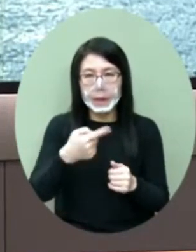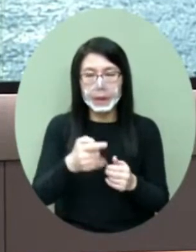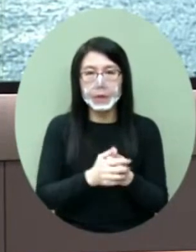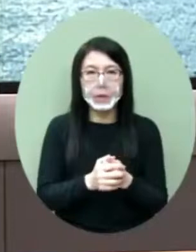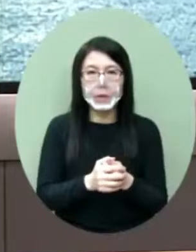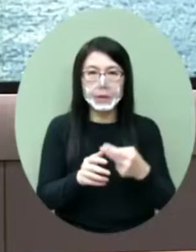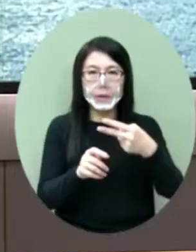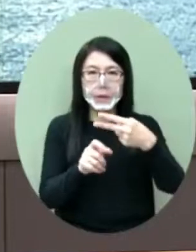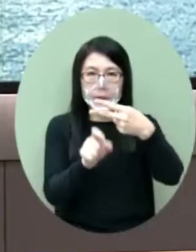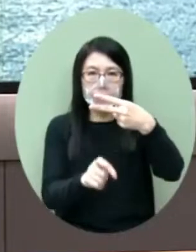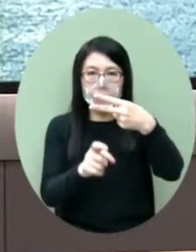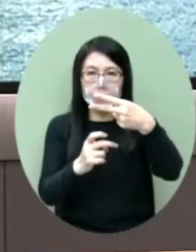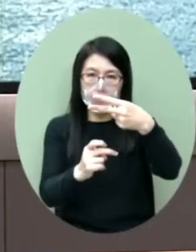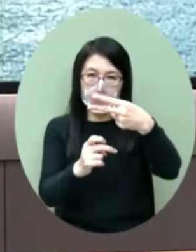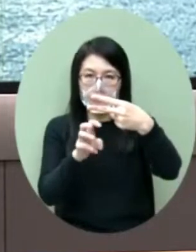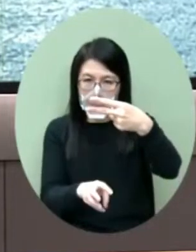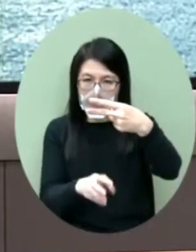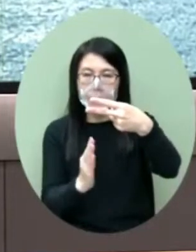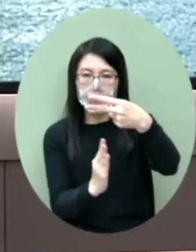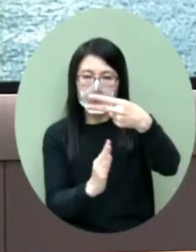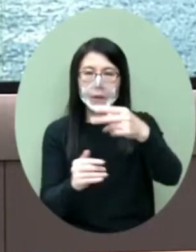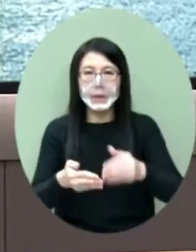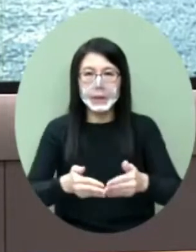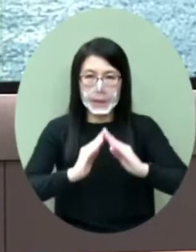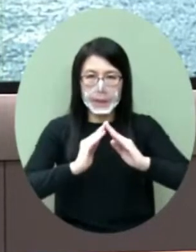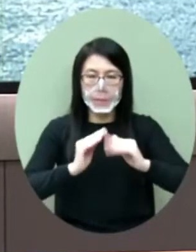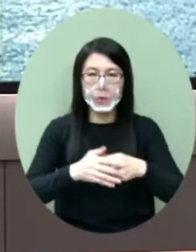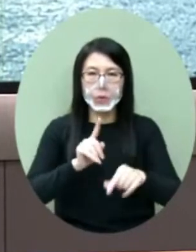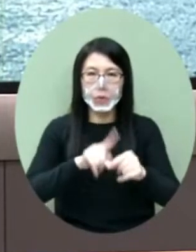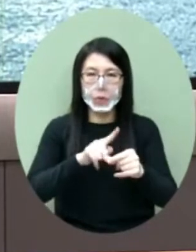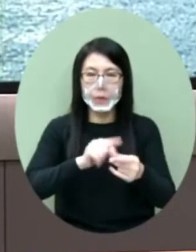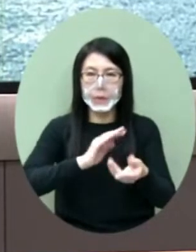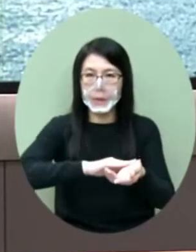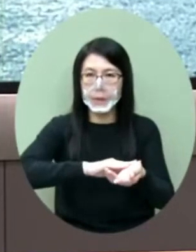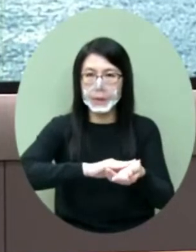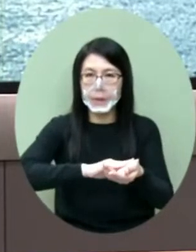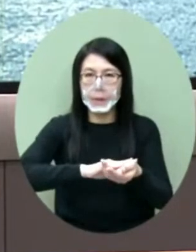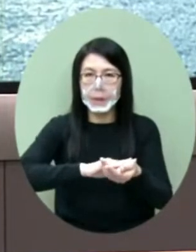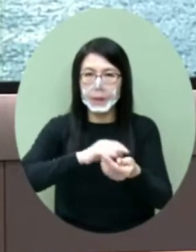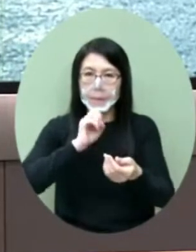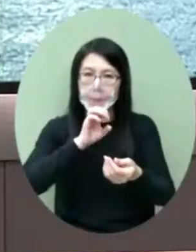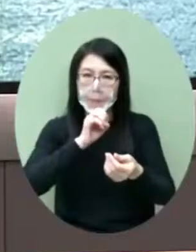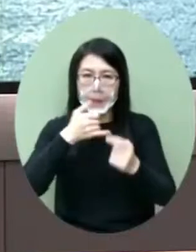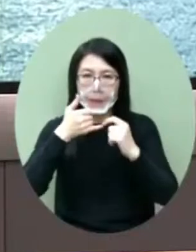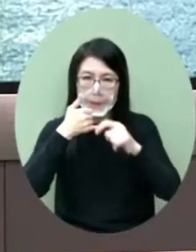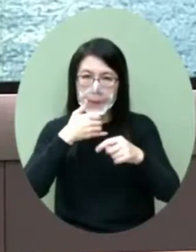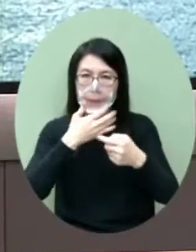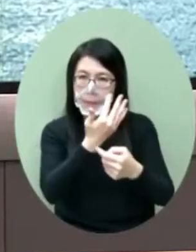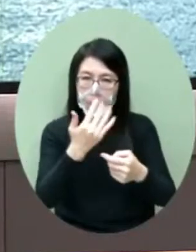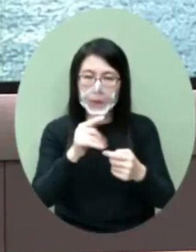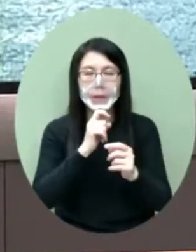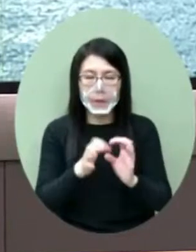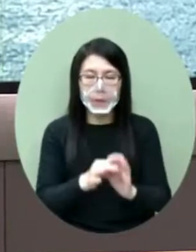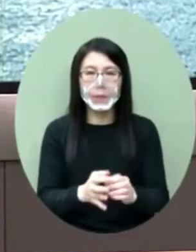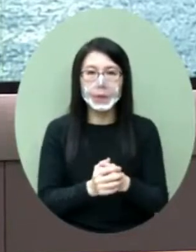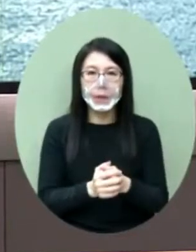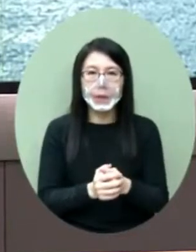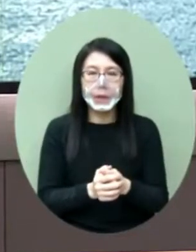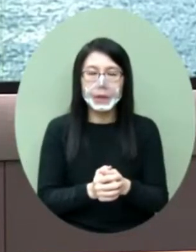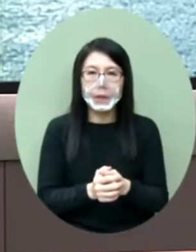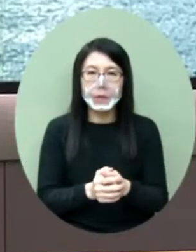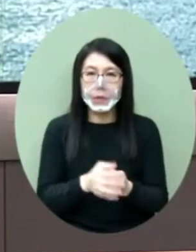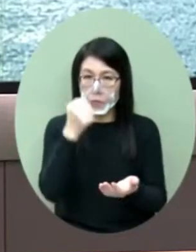care home residents, and in late February, we set up a Chinese medicine